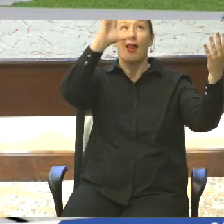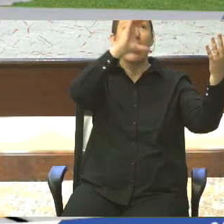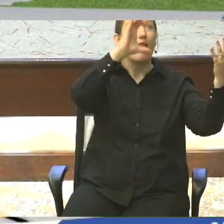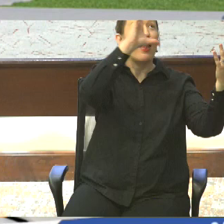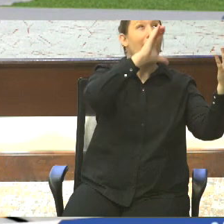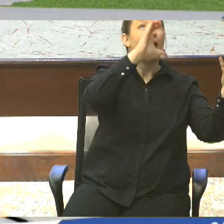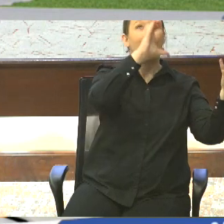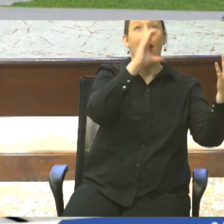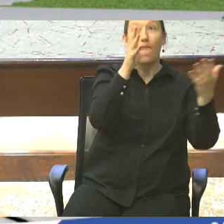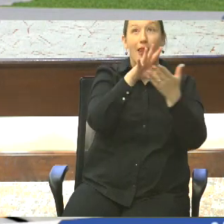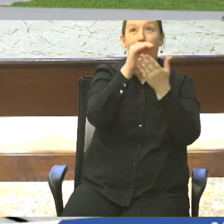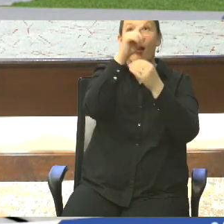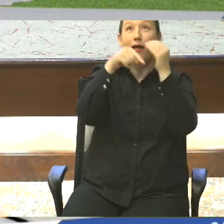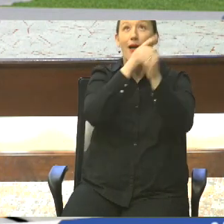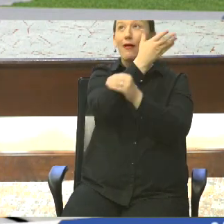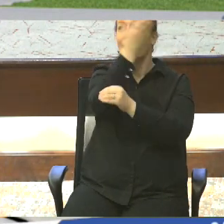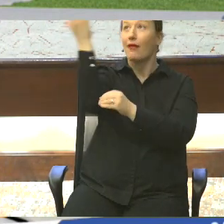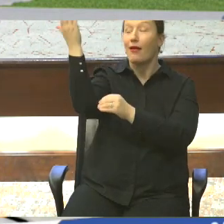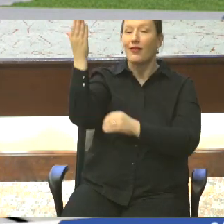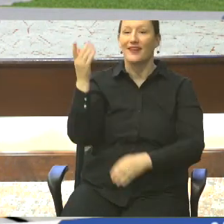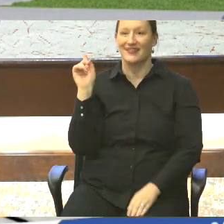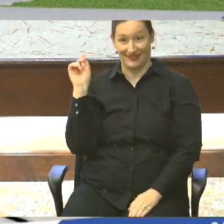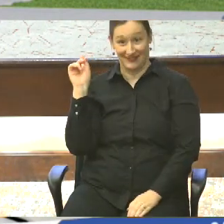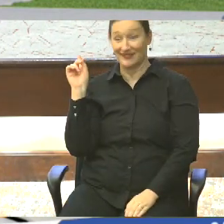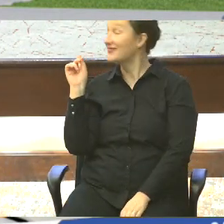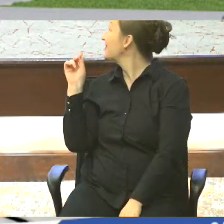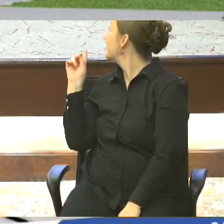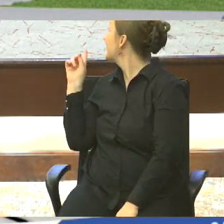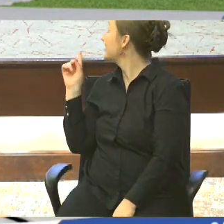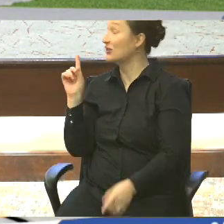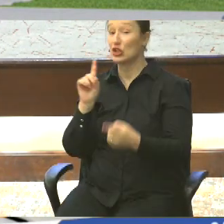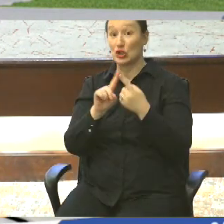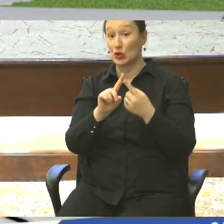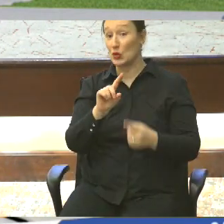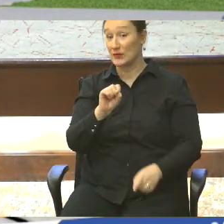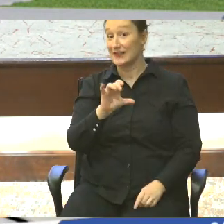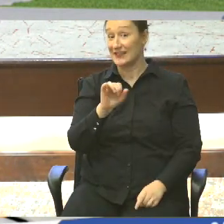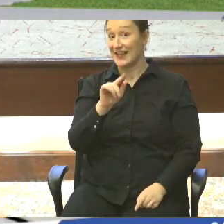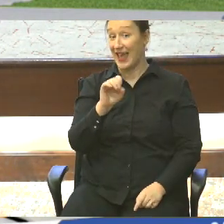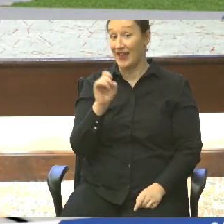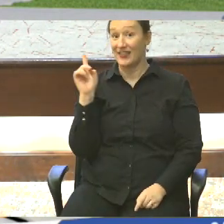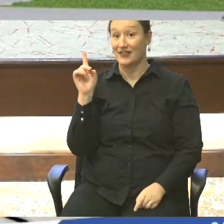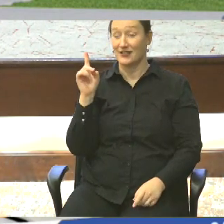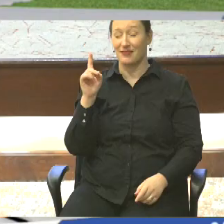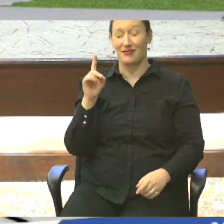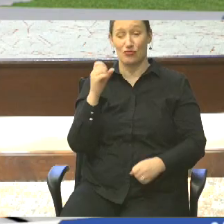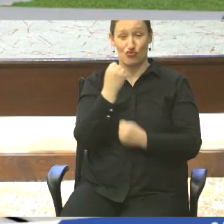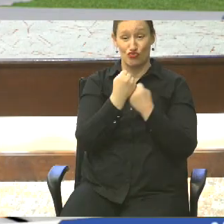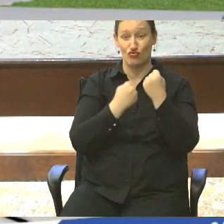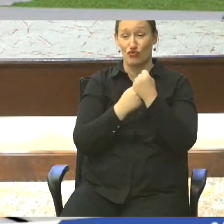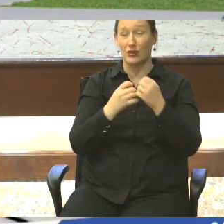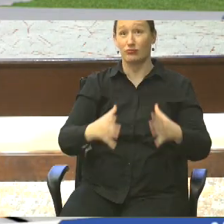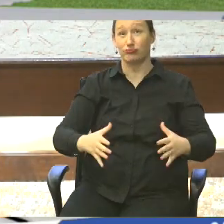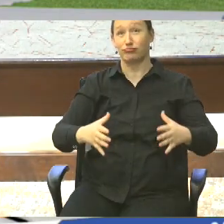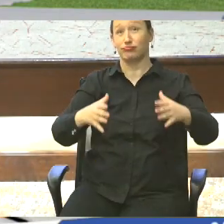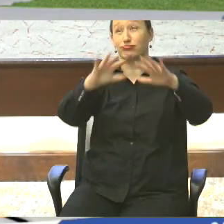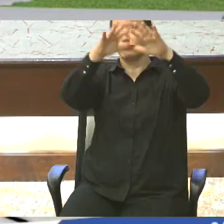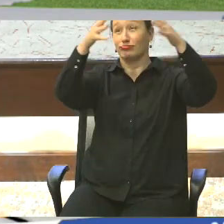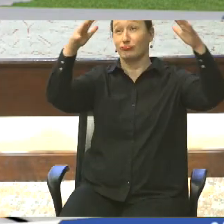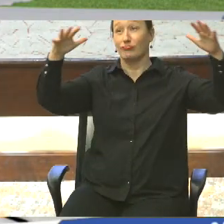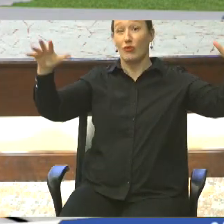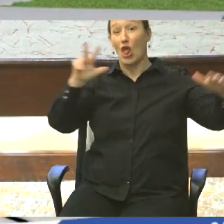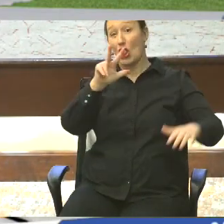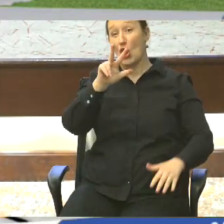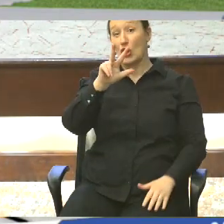I will say this is to scale. This is a towering structure that will be 32 feet tall with